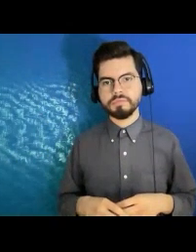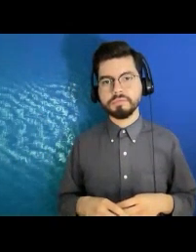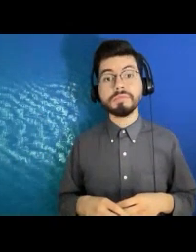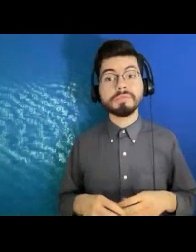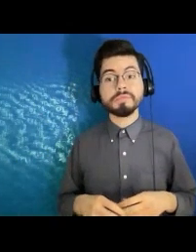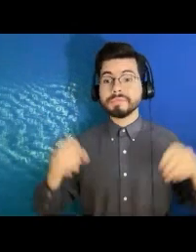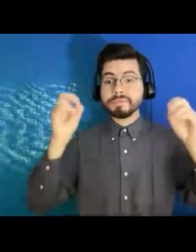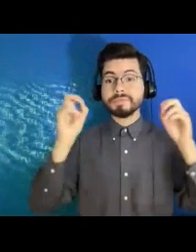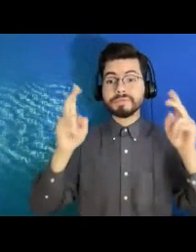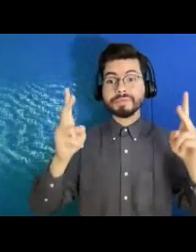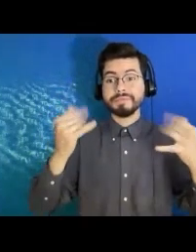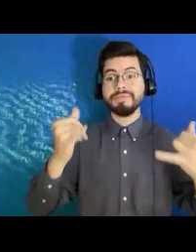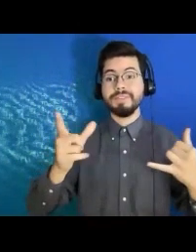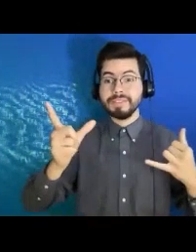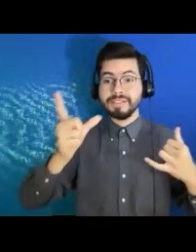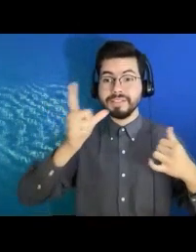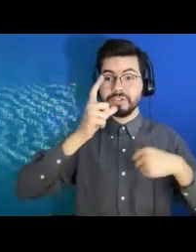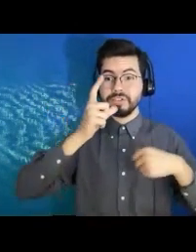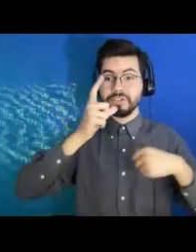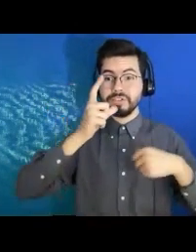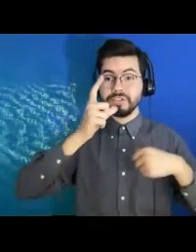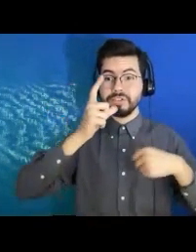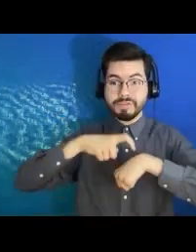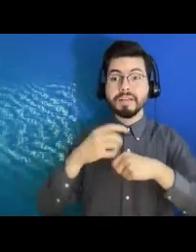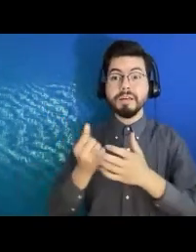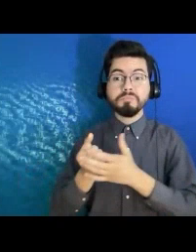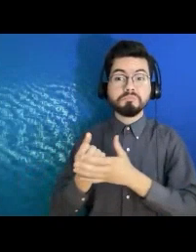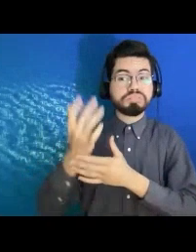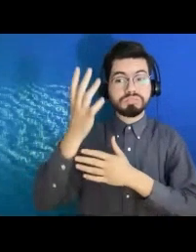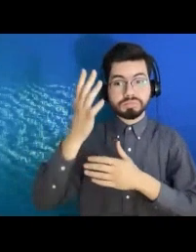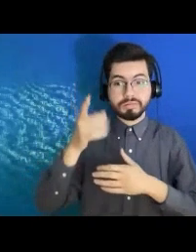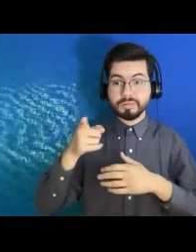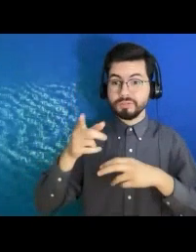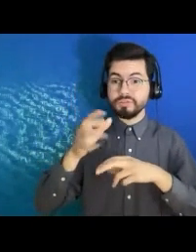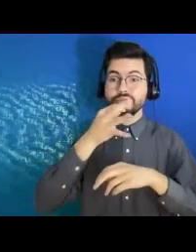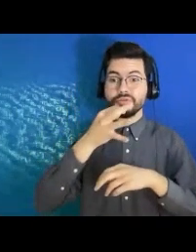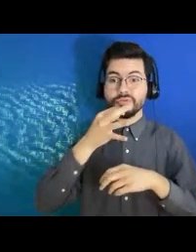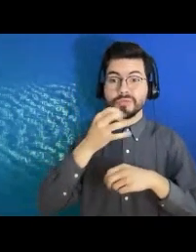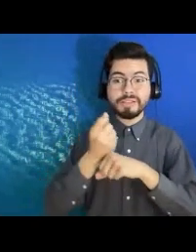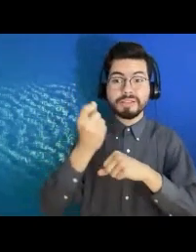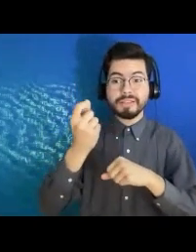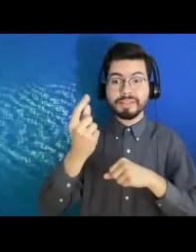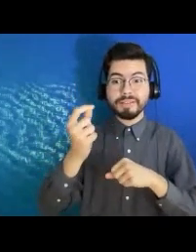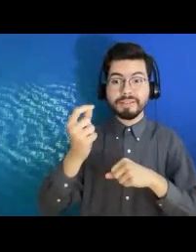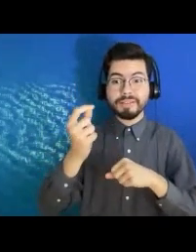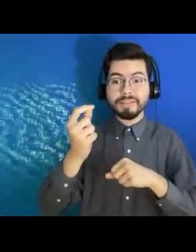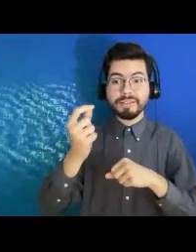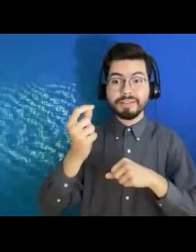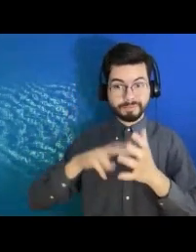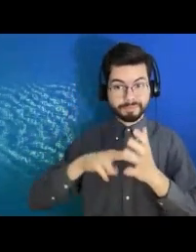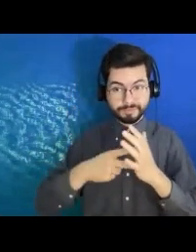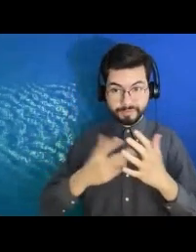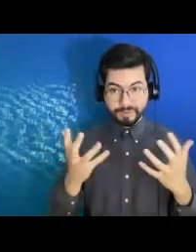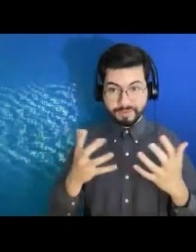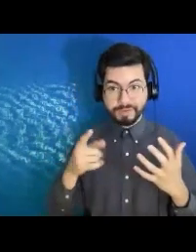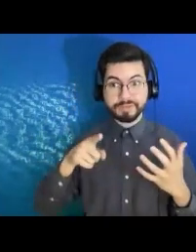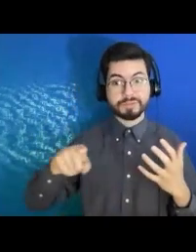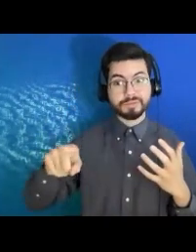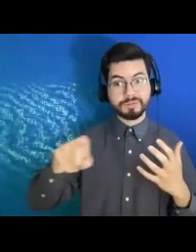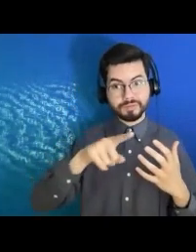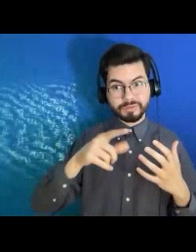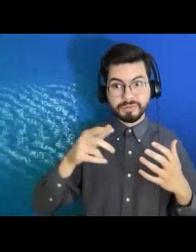All right, everybody, it's lunchtime. Old Faithful is due to at 11:54, so you know what that means. If you need to get to the inn, the snow